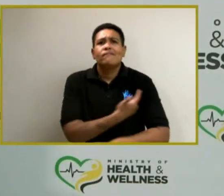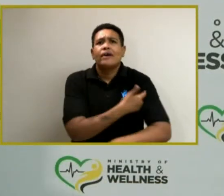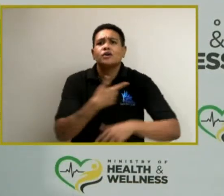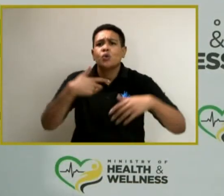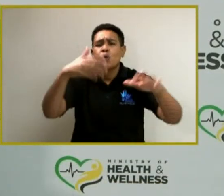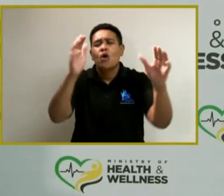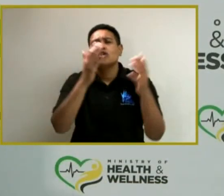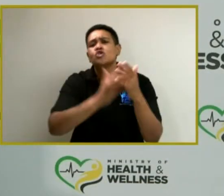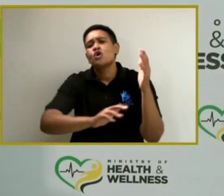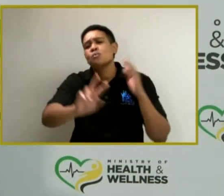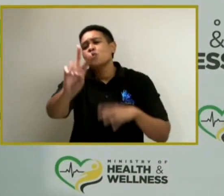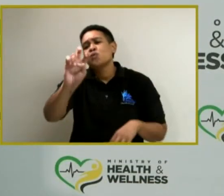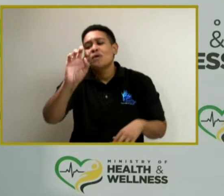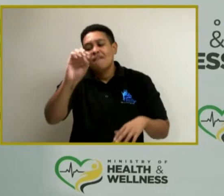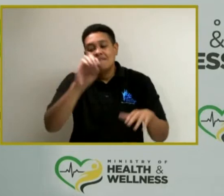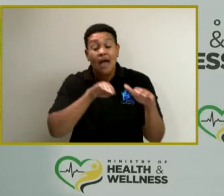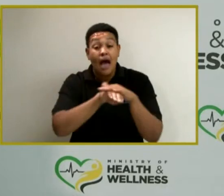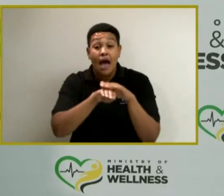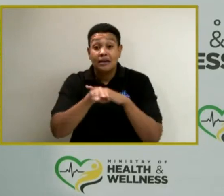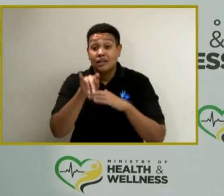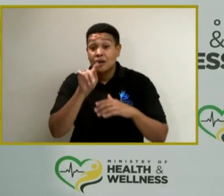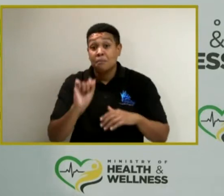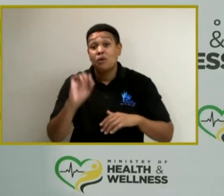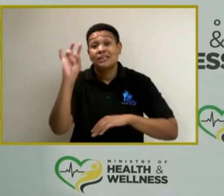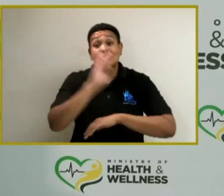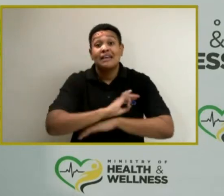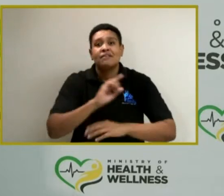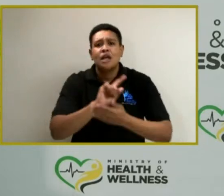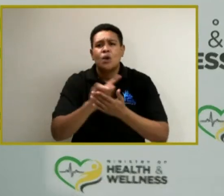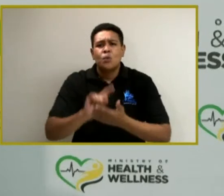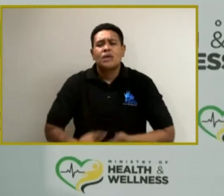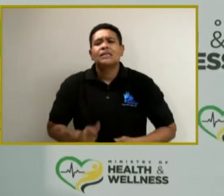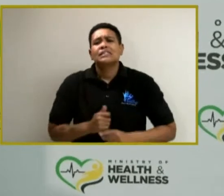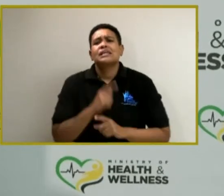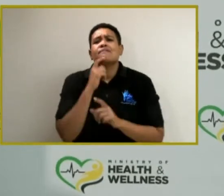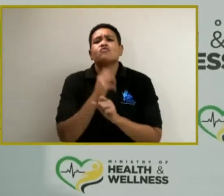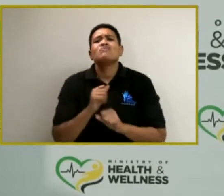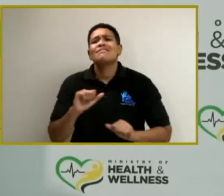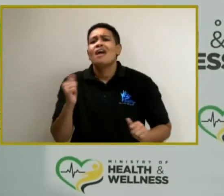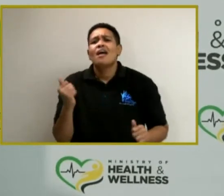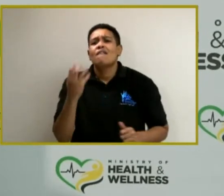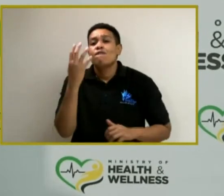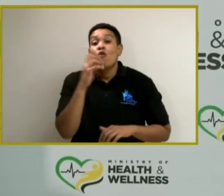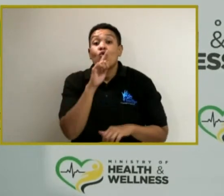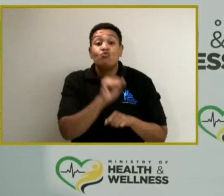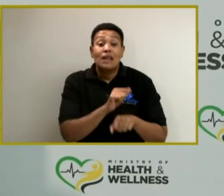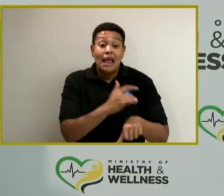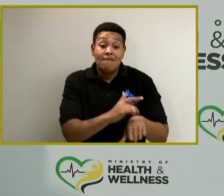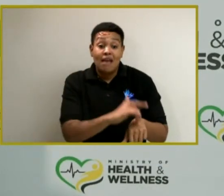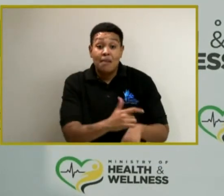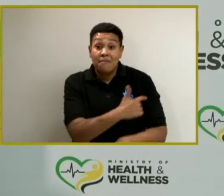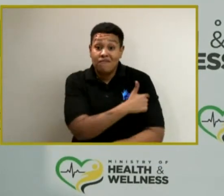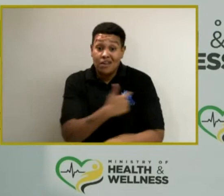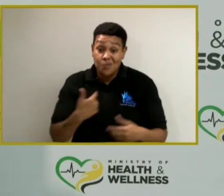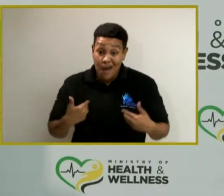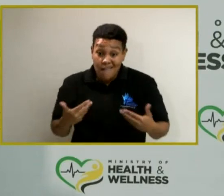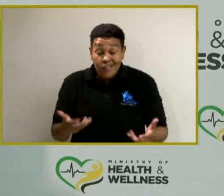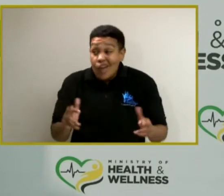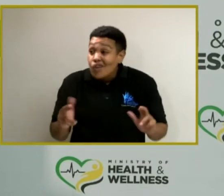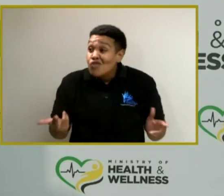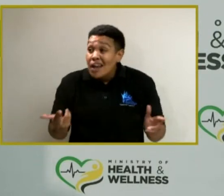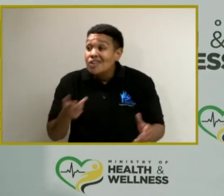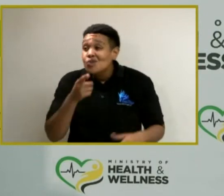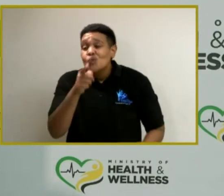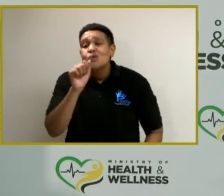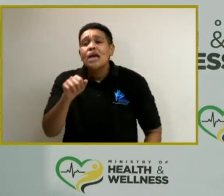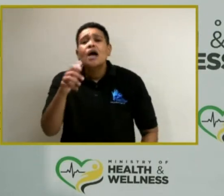Some 250 access points, 7 days a week to receive any of the 4 available vaccines that we have so that you